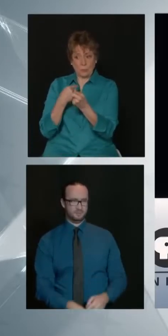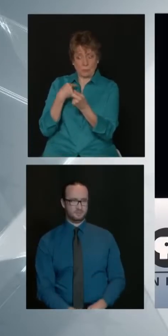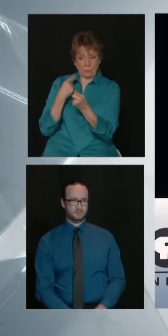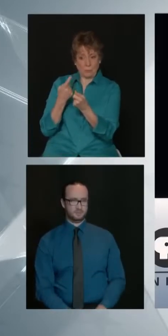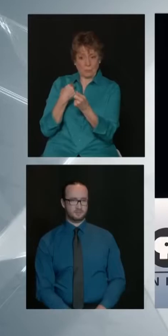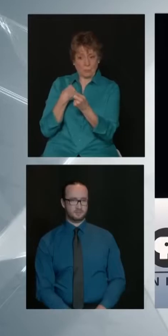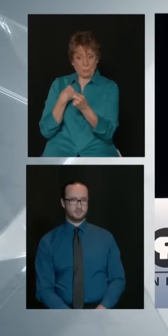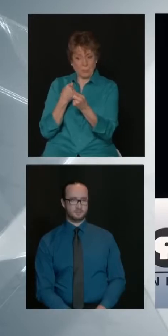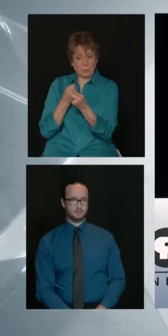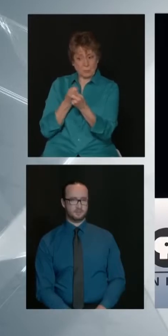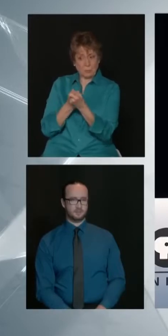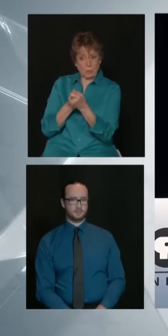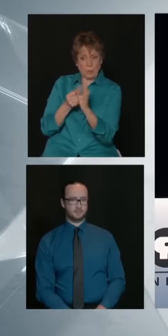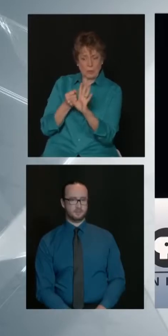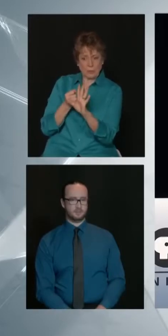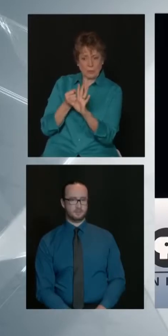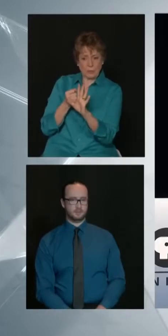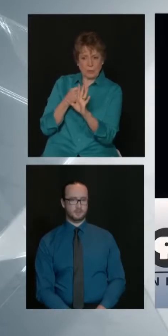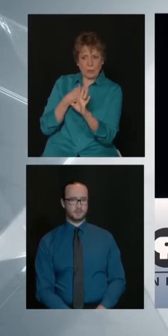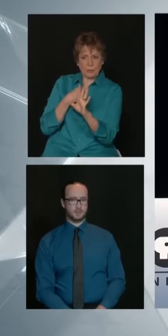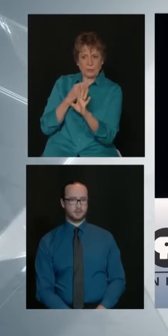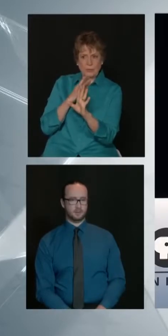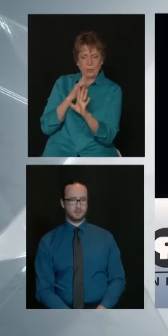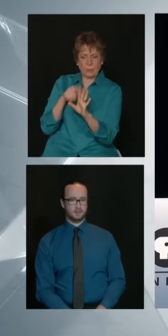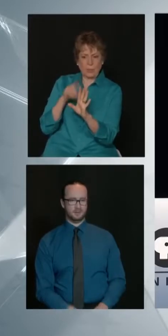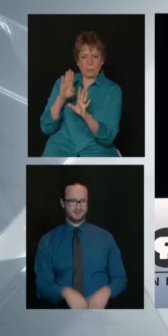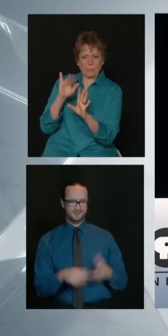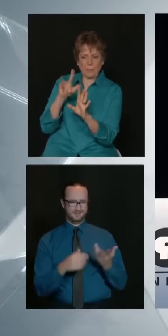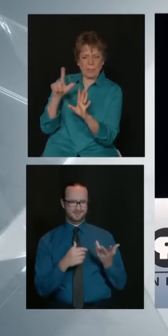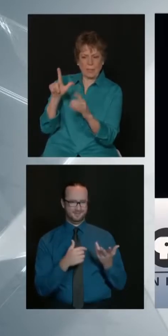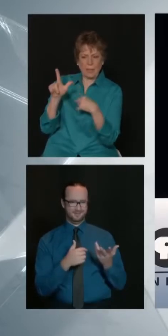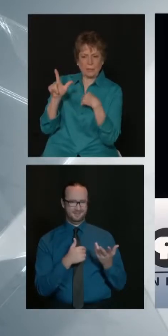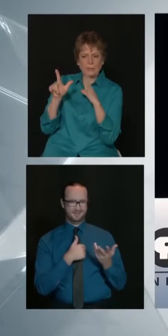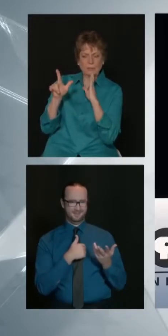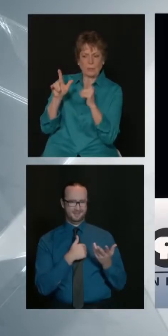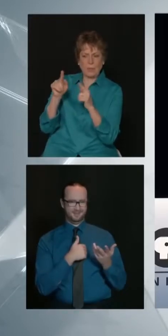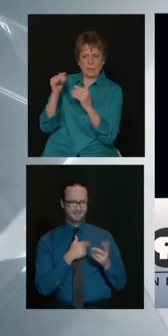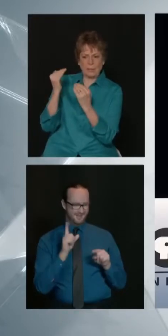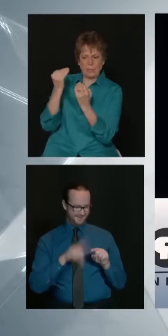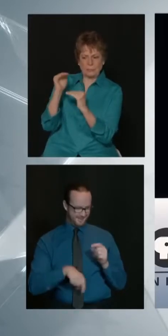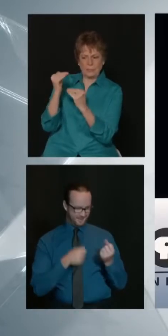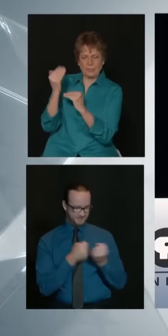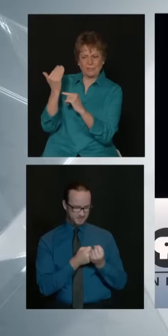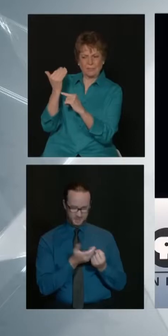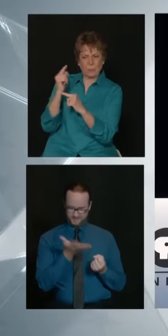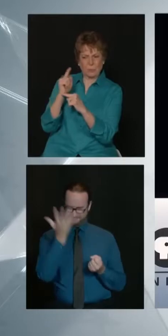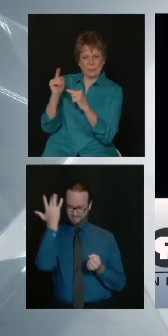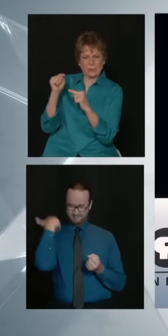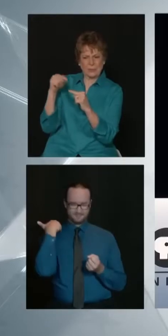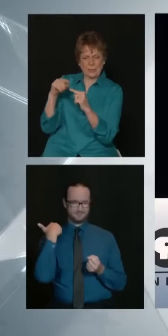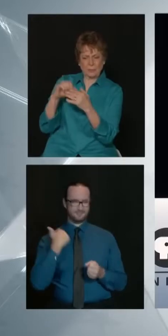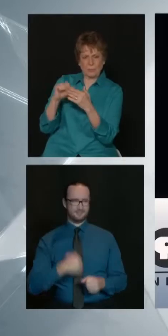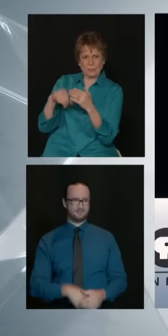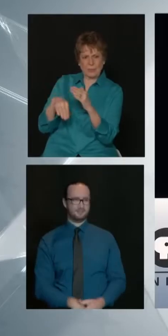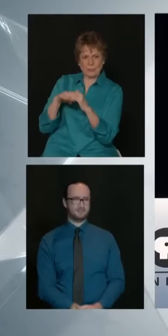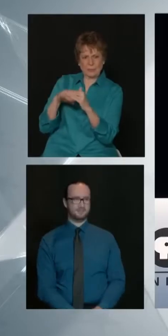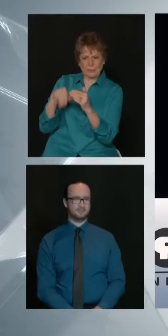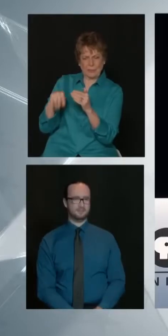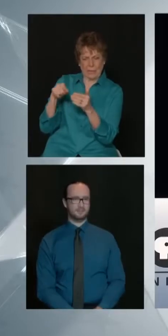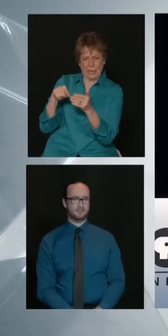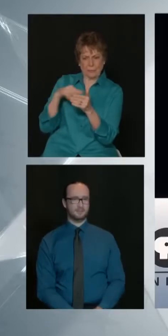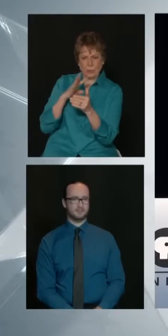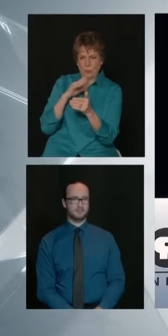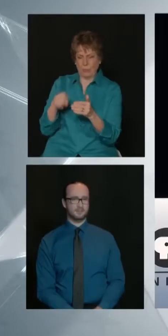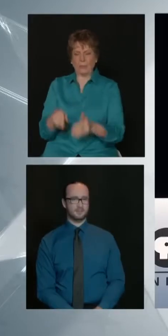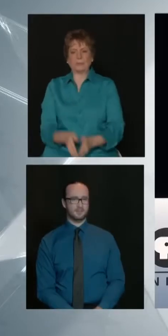the limit. Have you always supported that limit? That kind of limit. I believe Arizona's got the right to make its laws. That's the whole point of reversing Roe